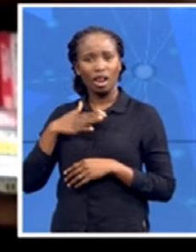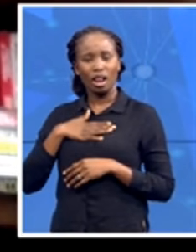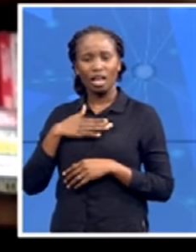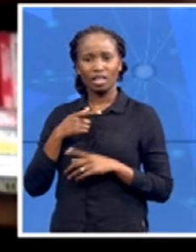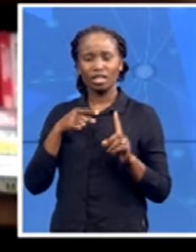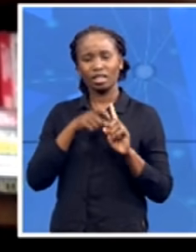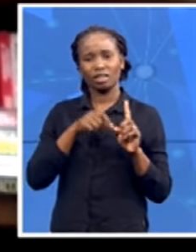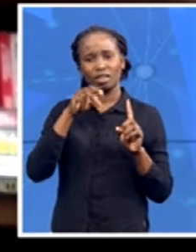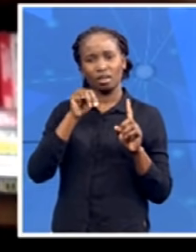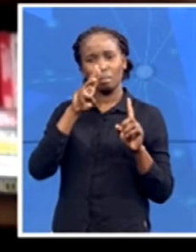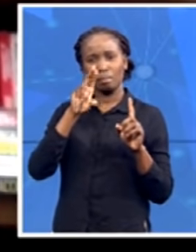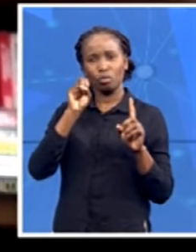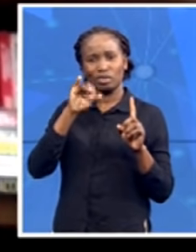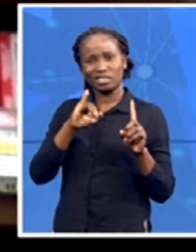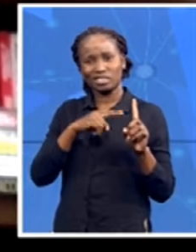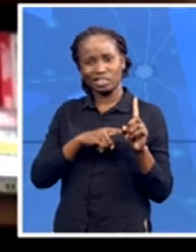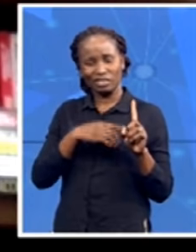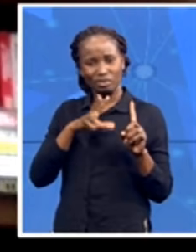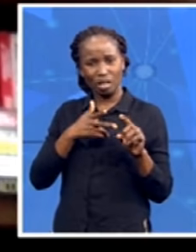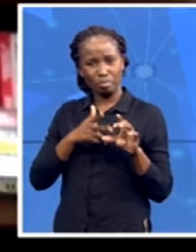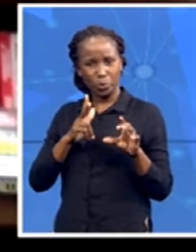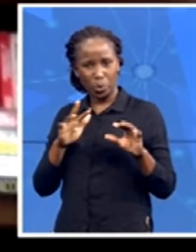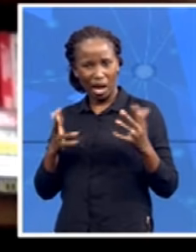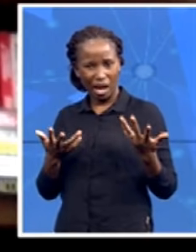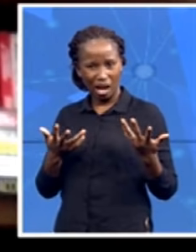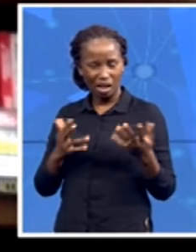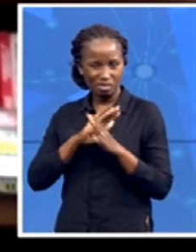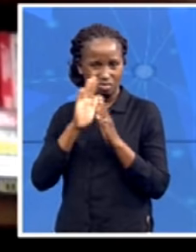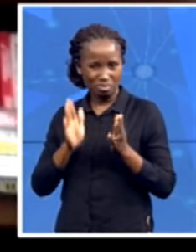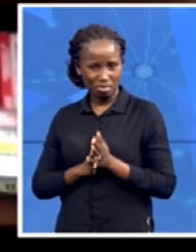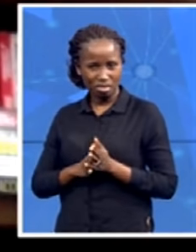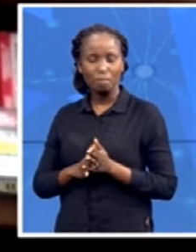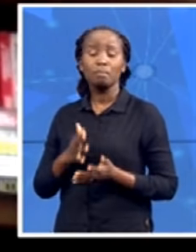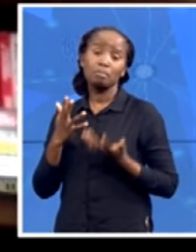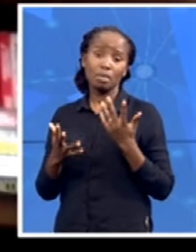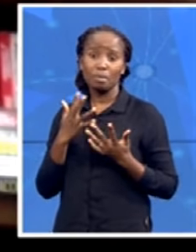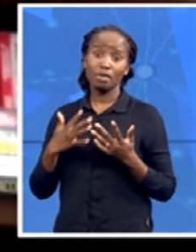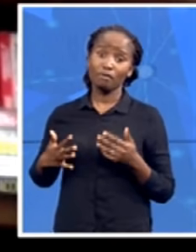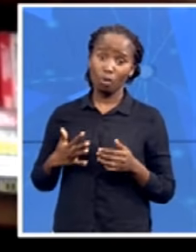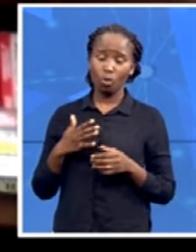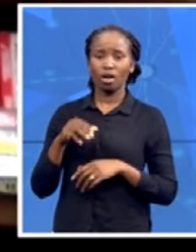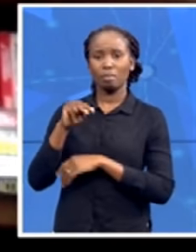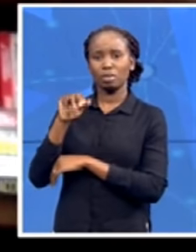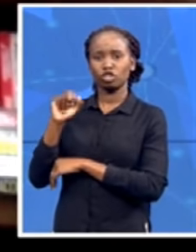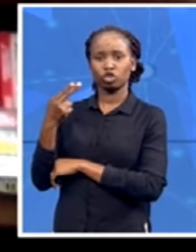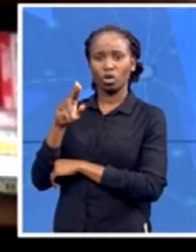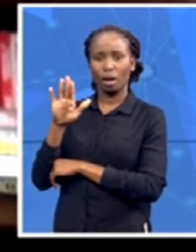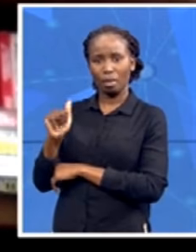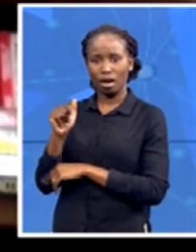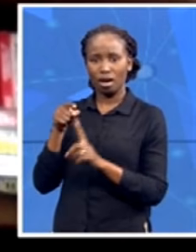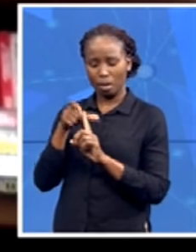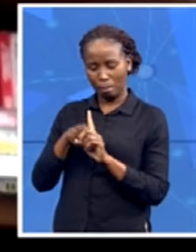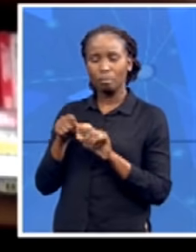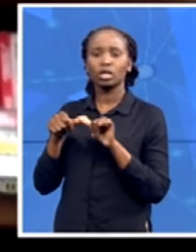out. Maybe they would have wanted Mashaba to continue. So I think some people might not